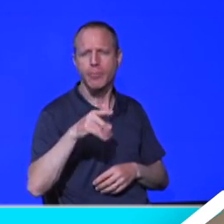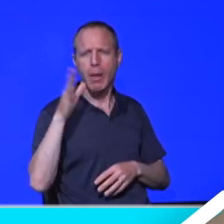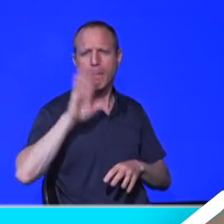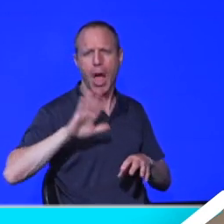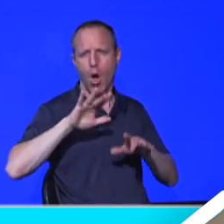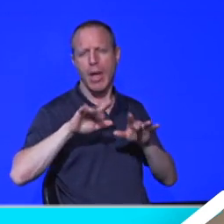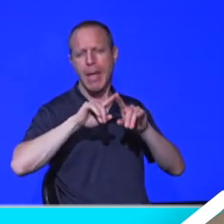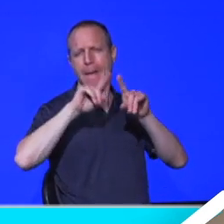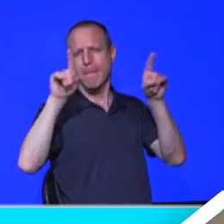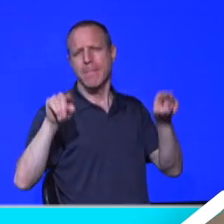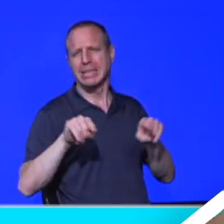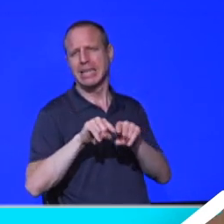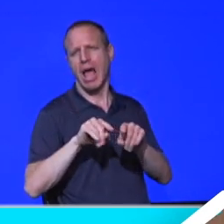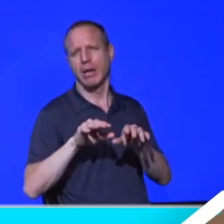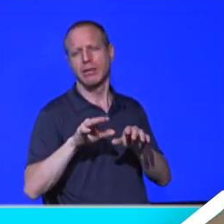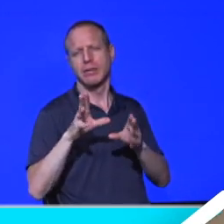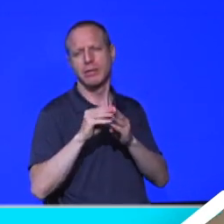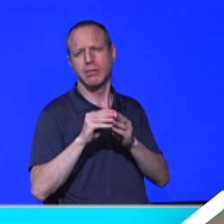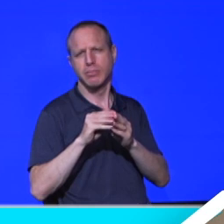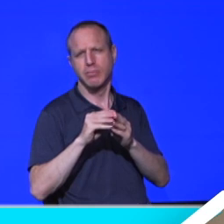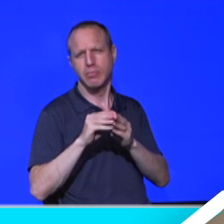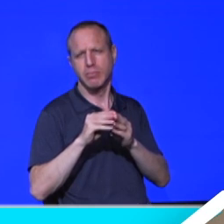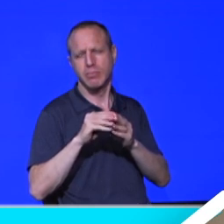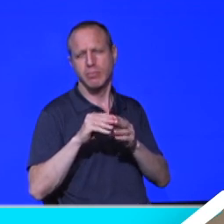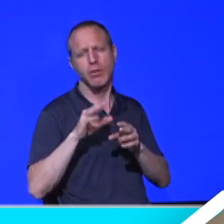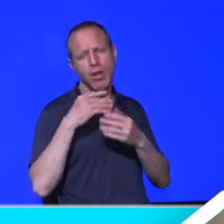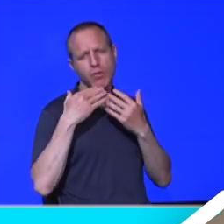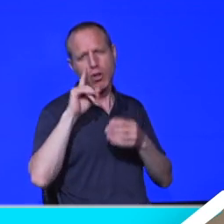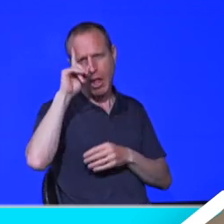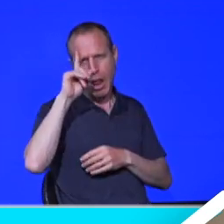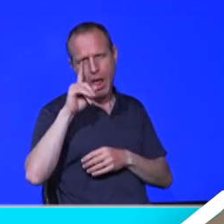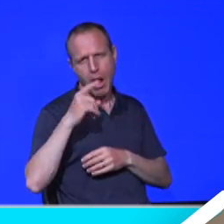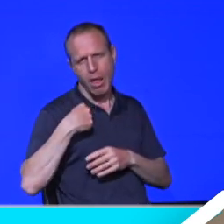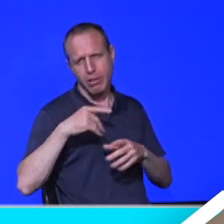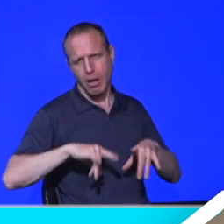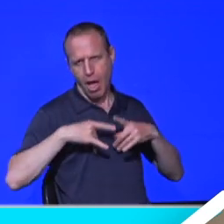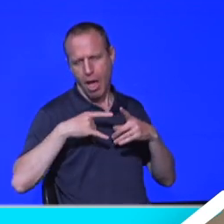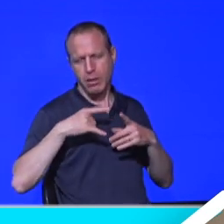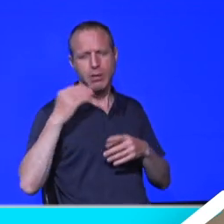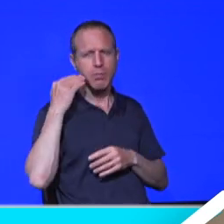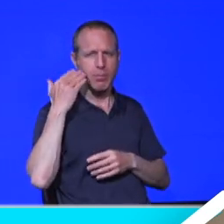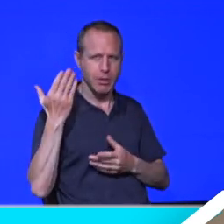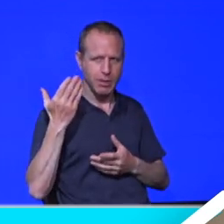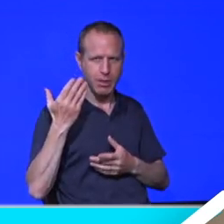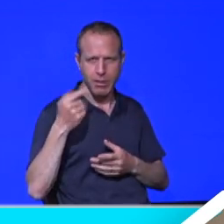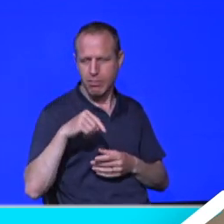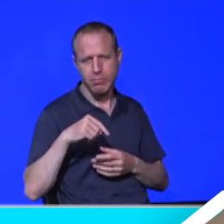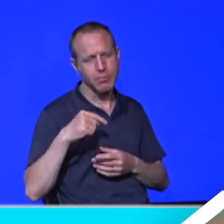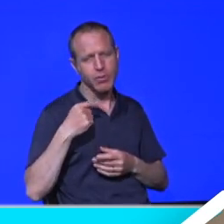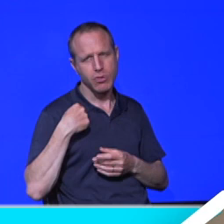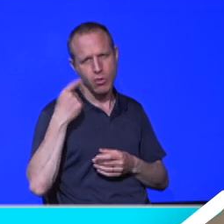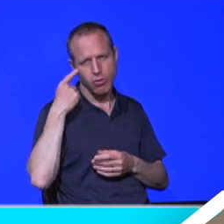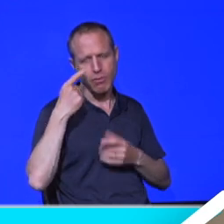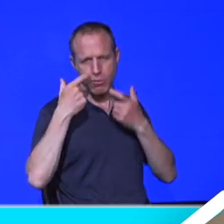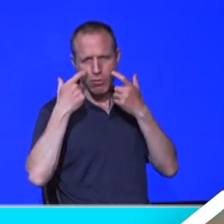behind a screen with a fake name. But thank God, I'm in LA, so I don't think here they play with this. So, I mean, the